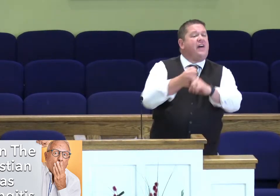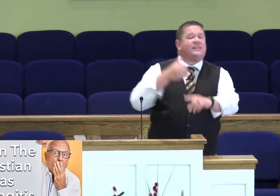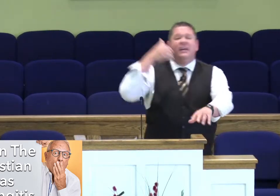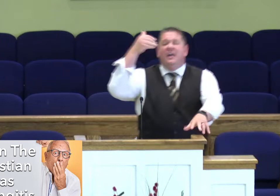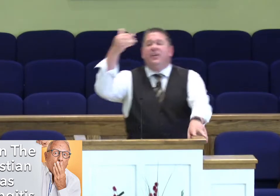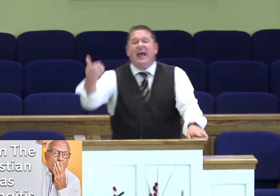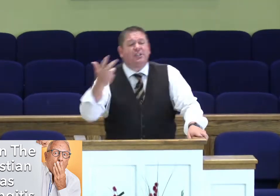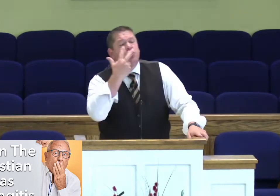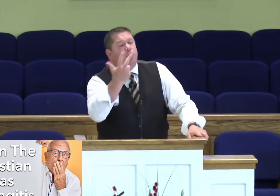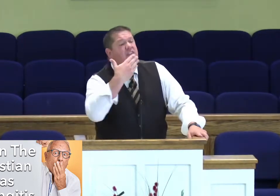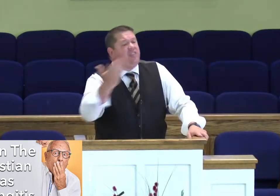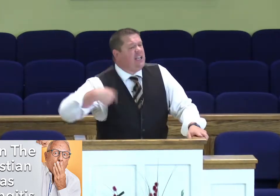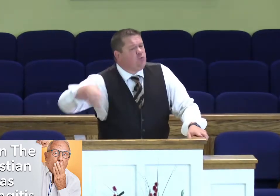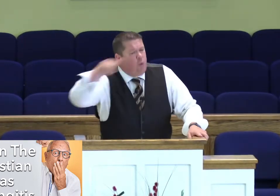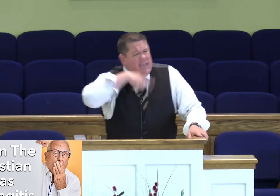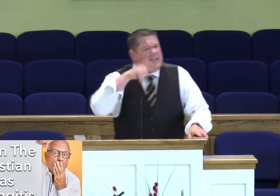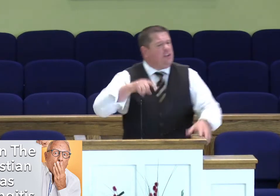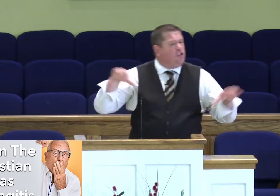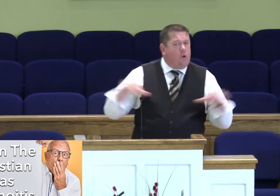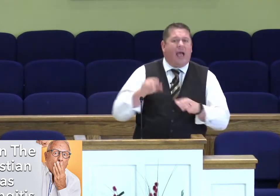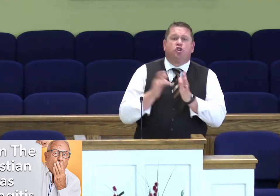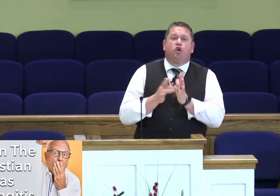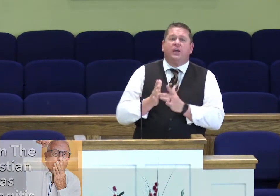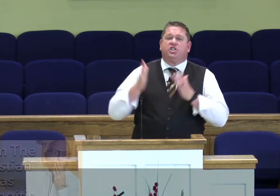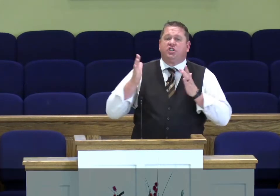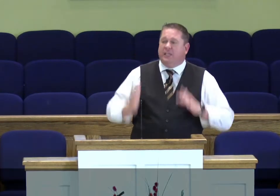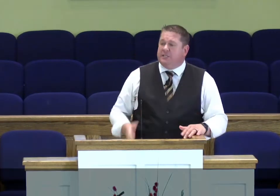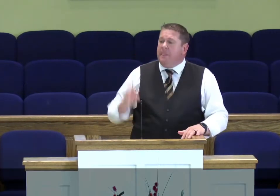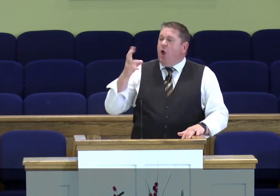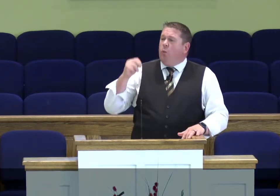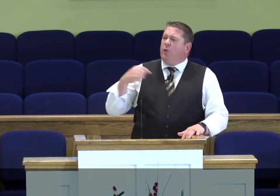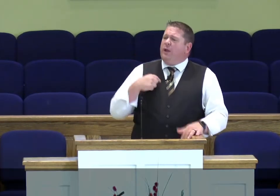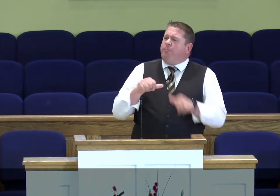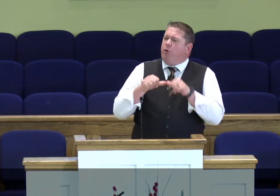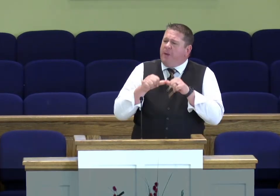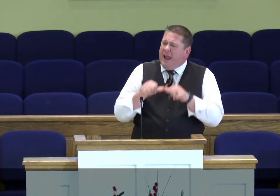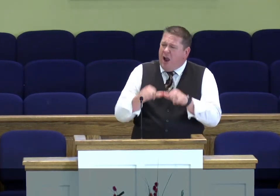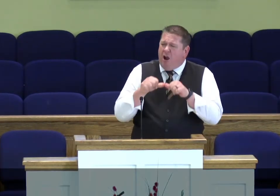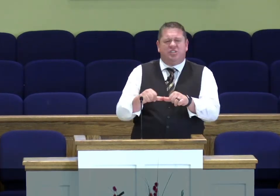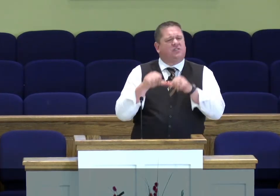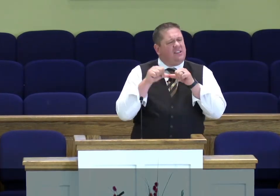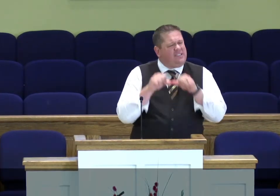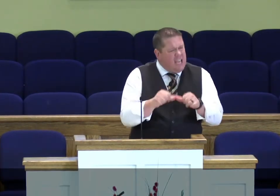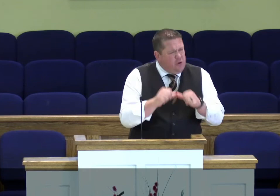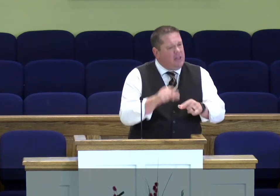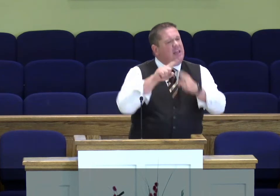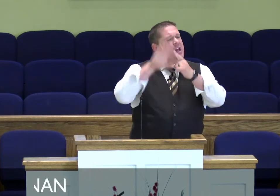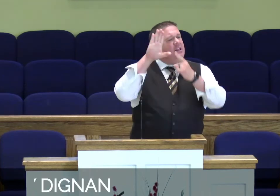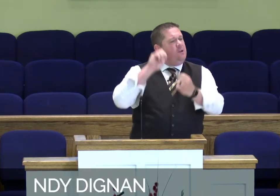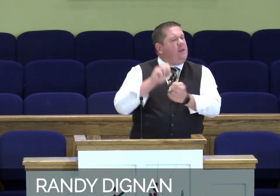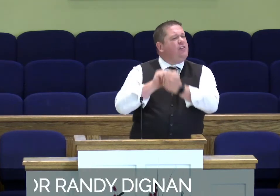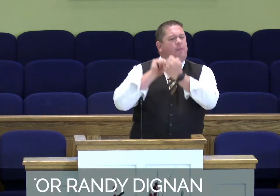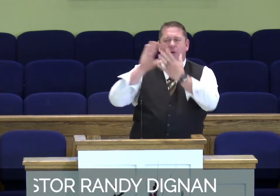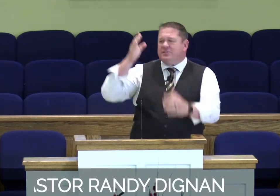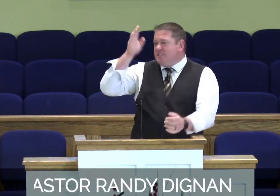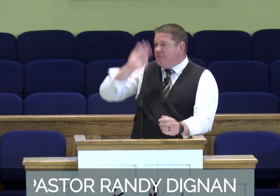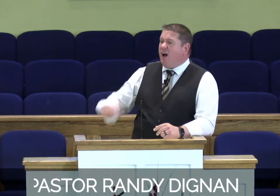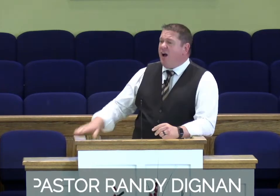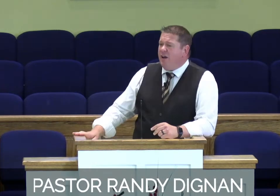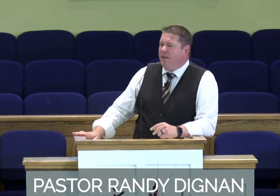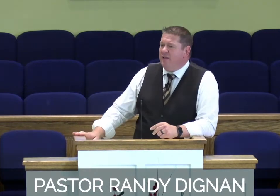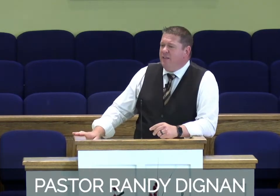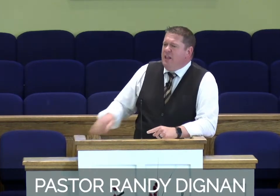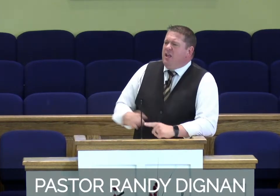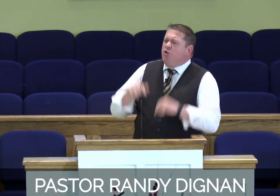going to affect the next 3 things we need to do as Christians when we prepare ourselves continually to be in the presence